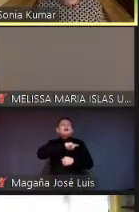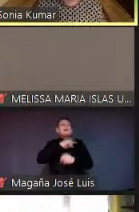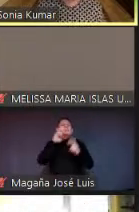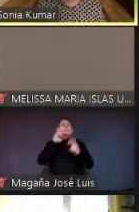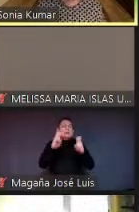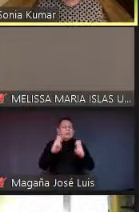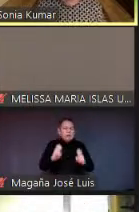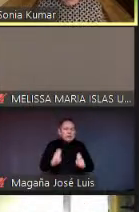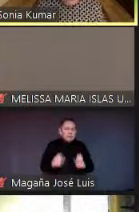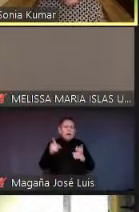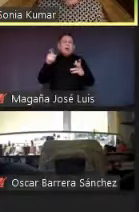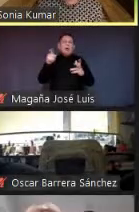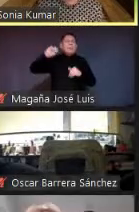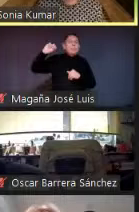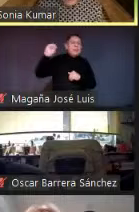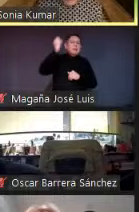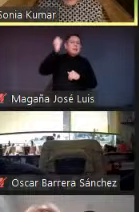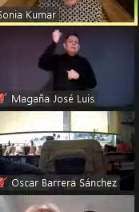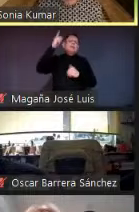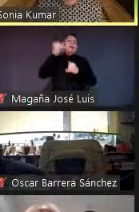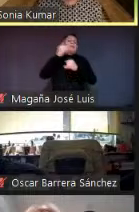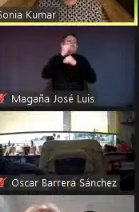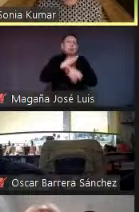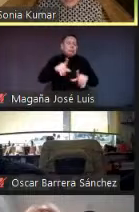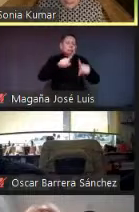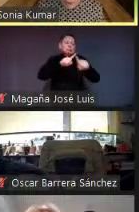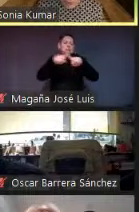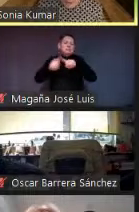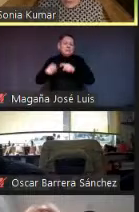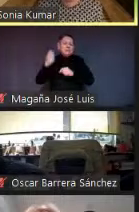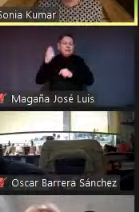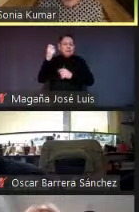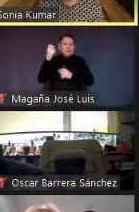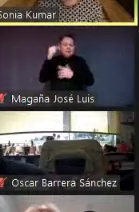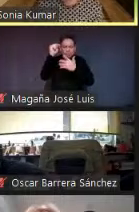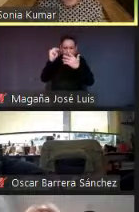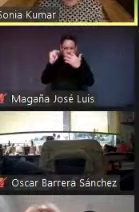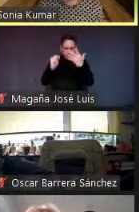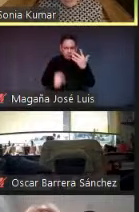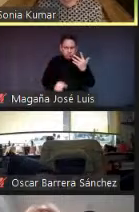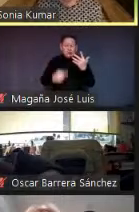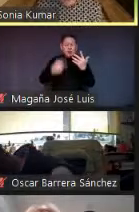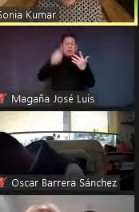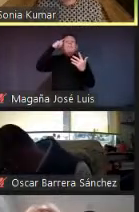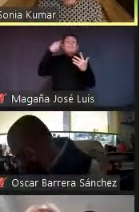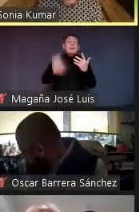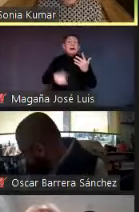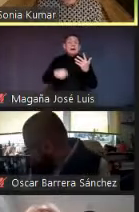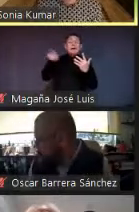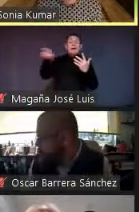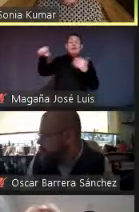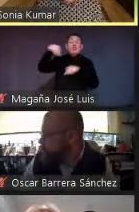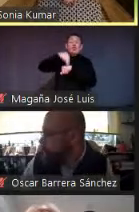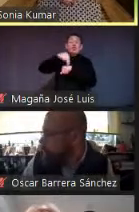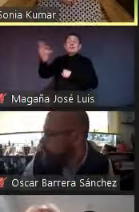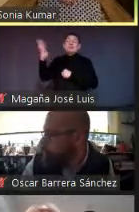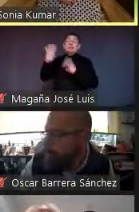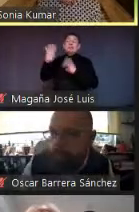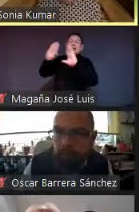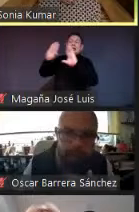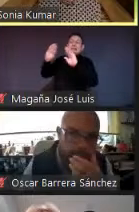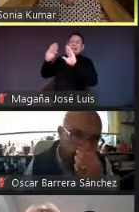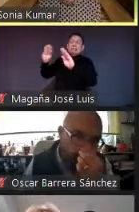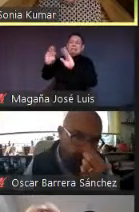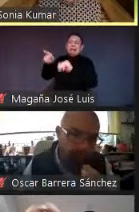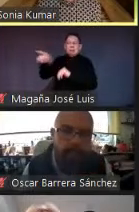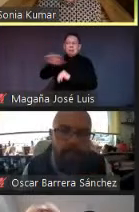effectively, complexity and uncertainty. And we're going to build on this competency framework in just a few minutes. And next